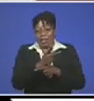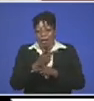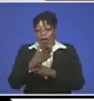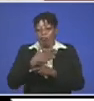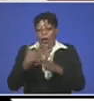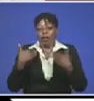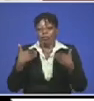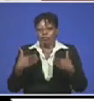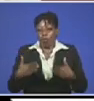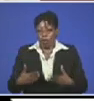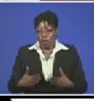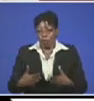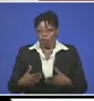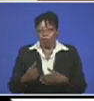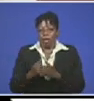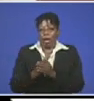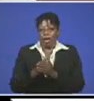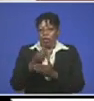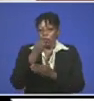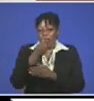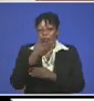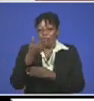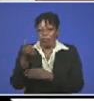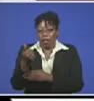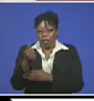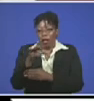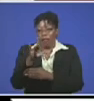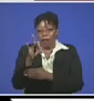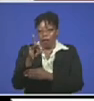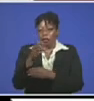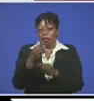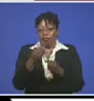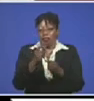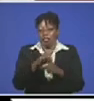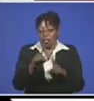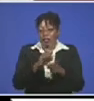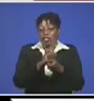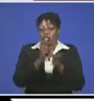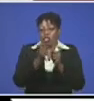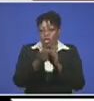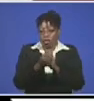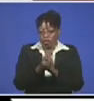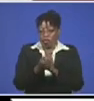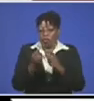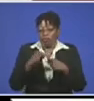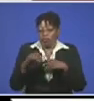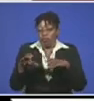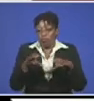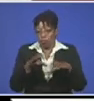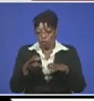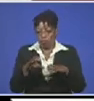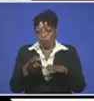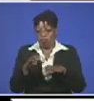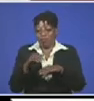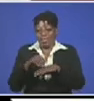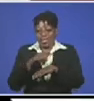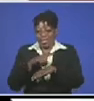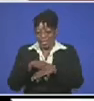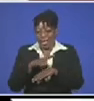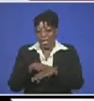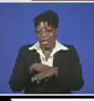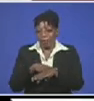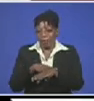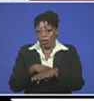better. And so I found that the changes I made during that period when I was recovering